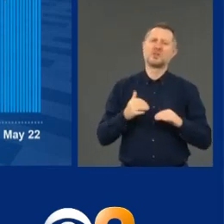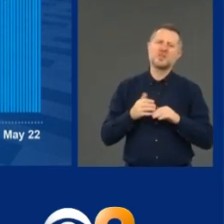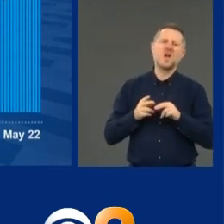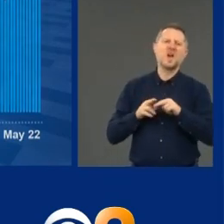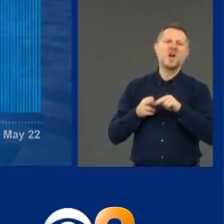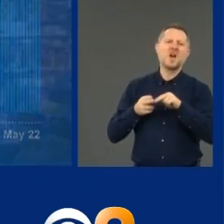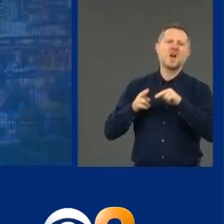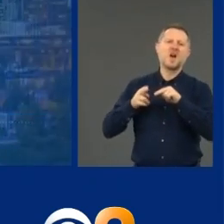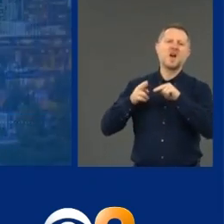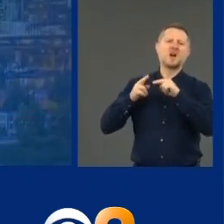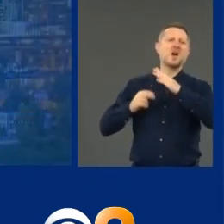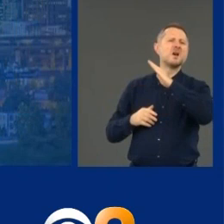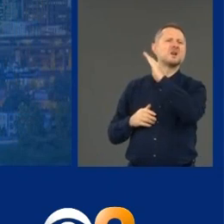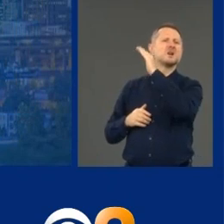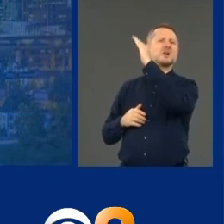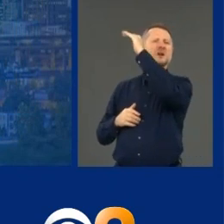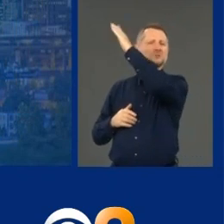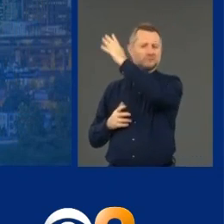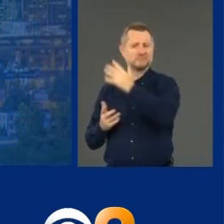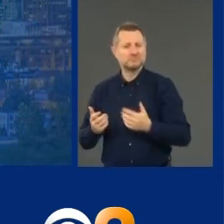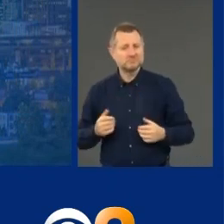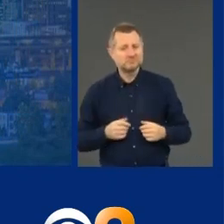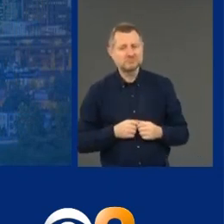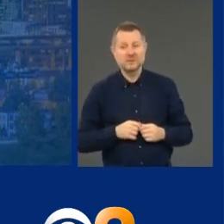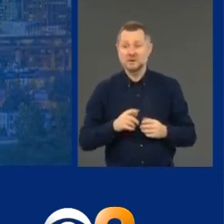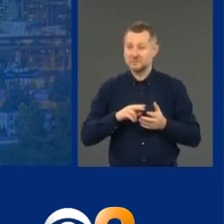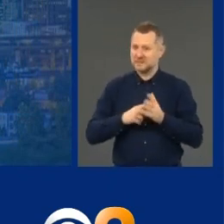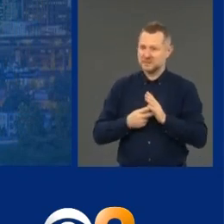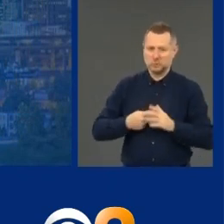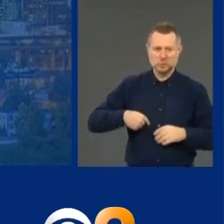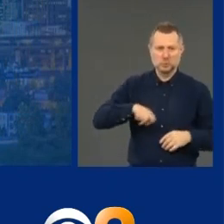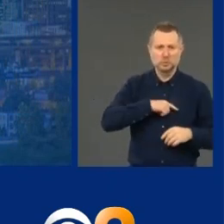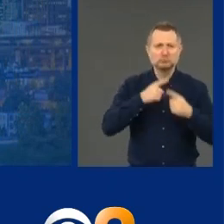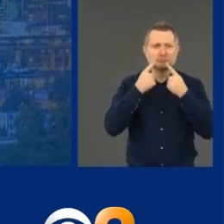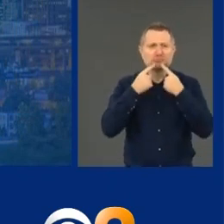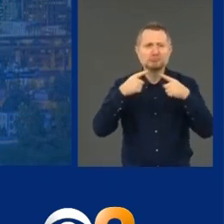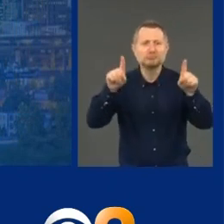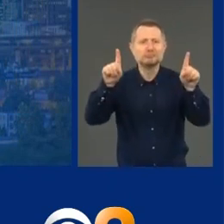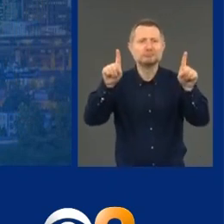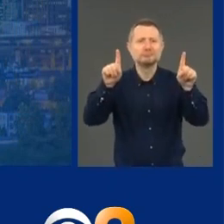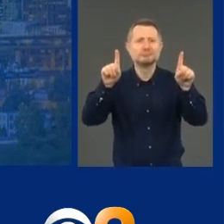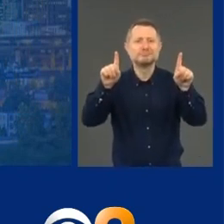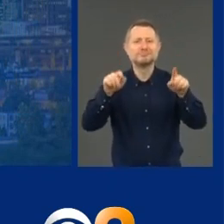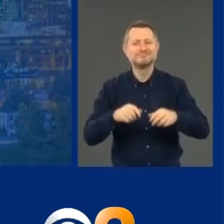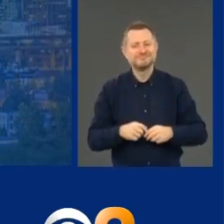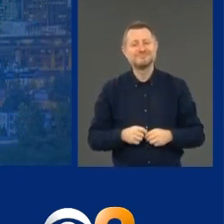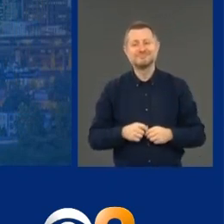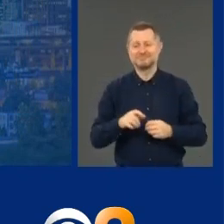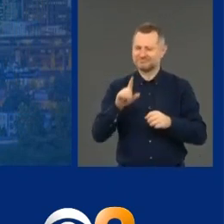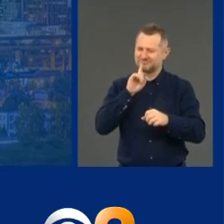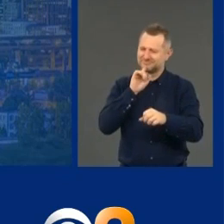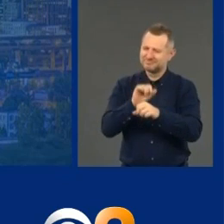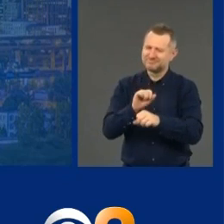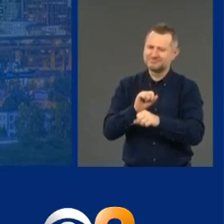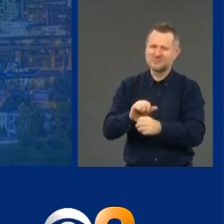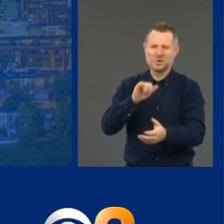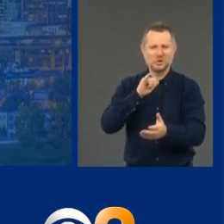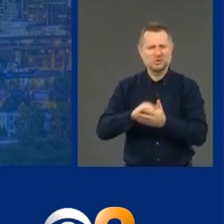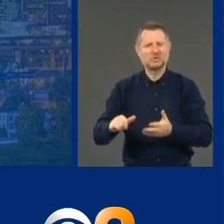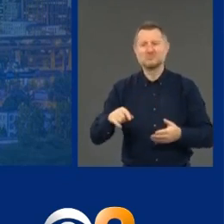curve going up. So it is working. And what are we doing? It is the